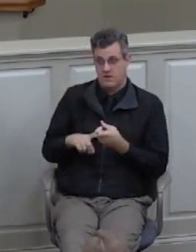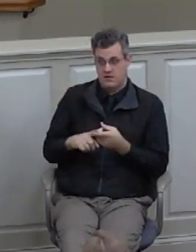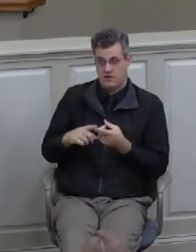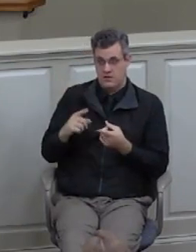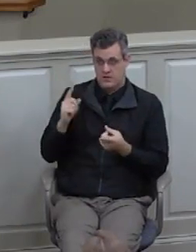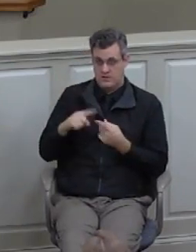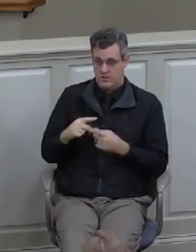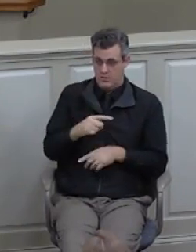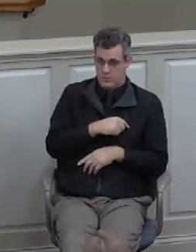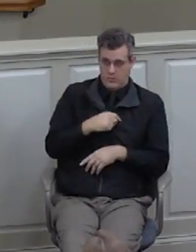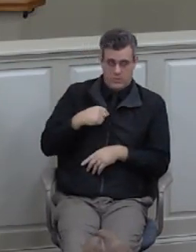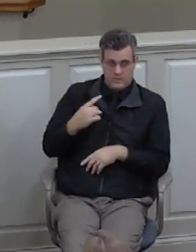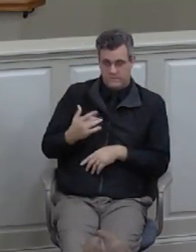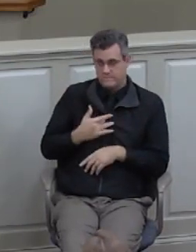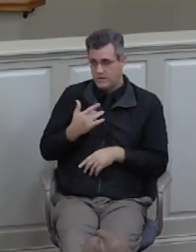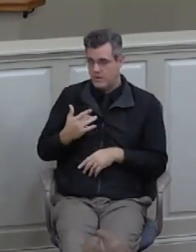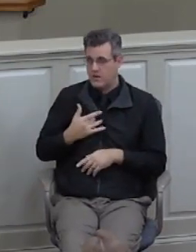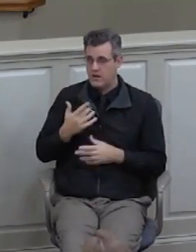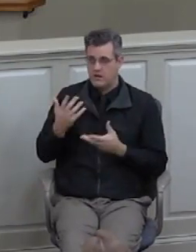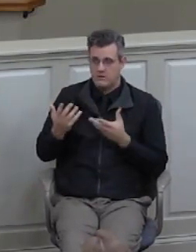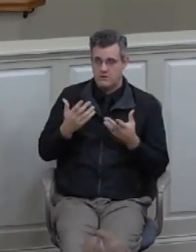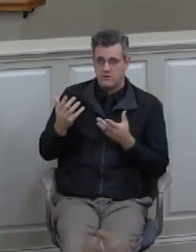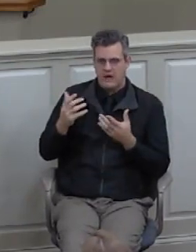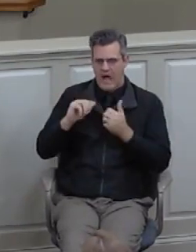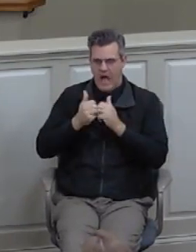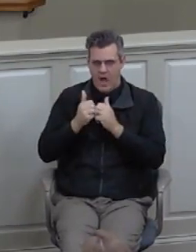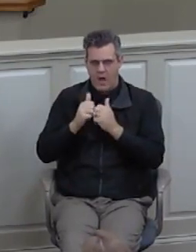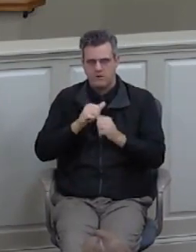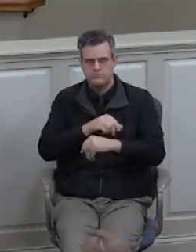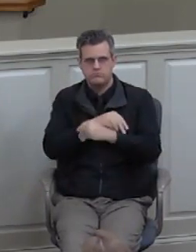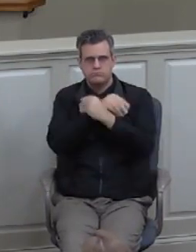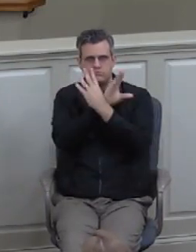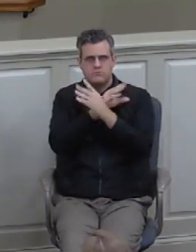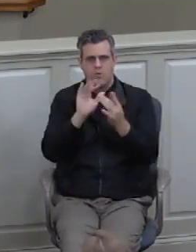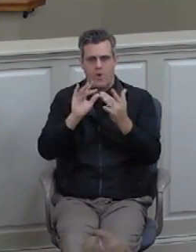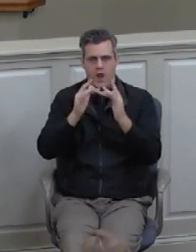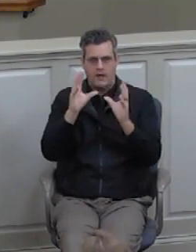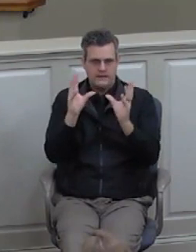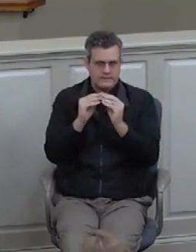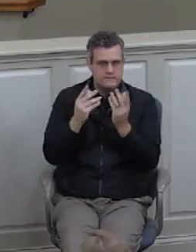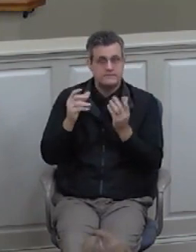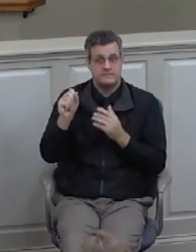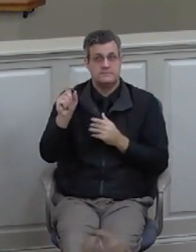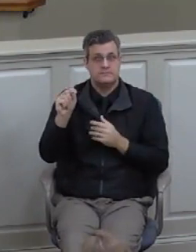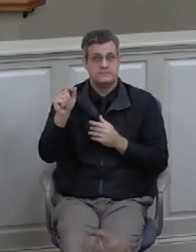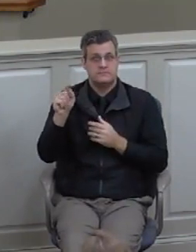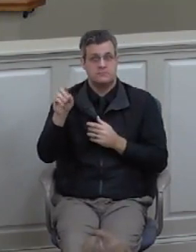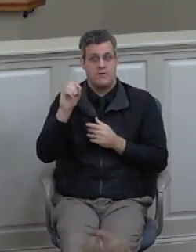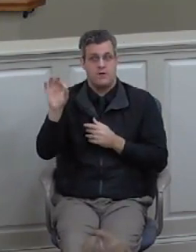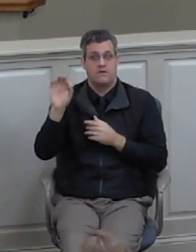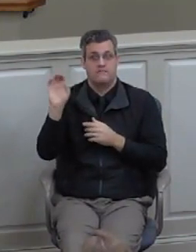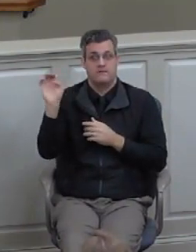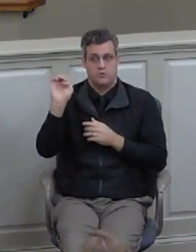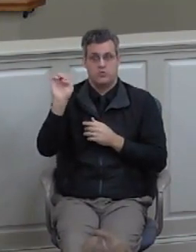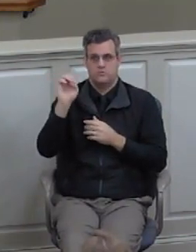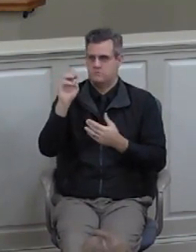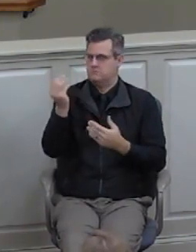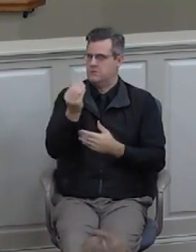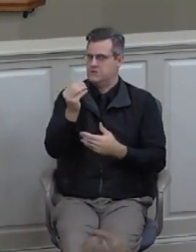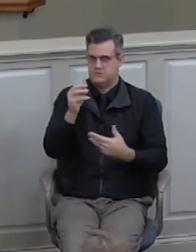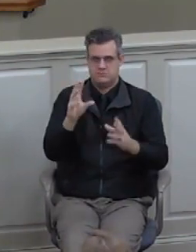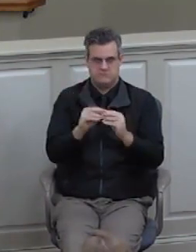we feel confident we have guidance for online meetings and given the state of the emergency, we will not be having the Monday meeting.